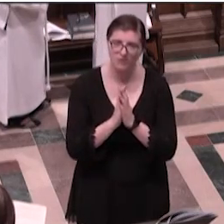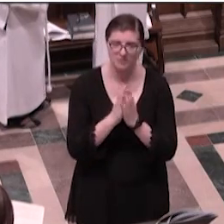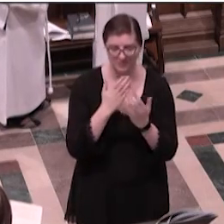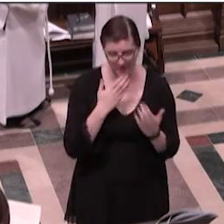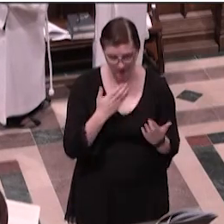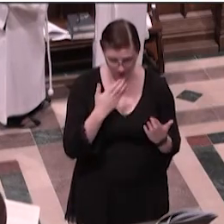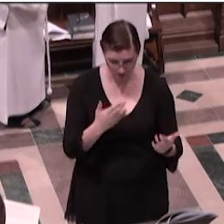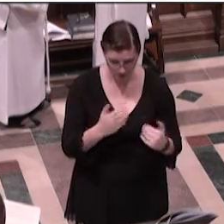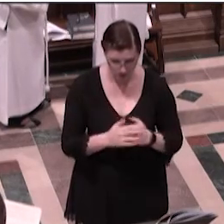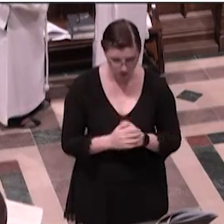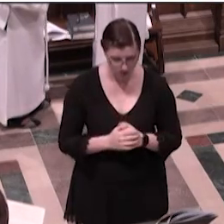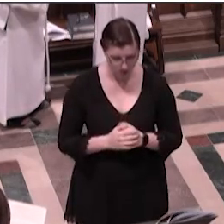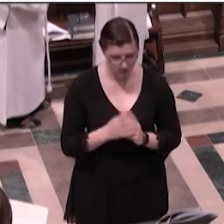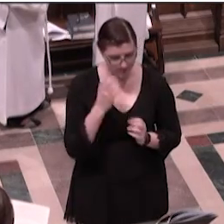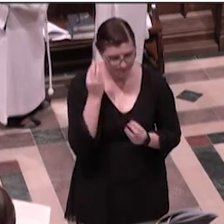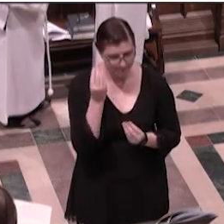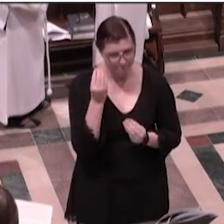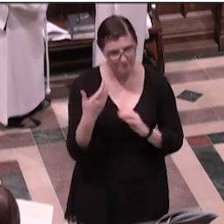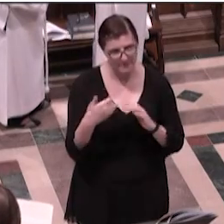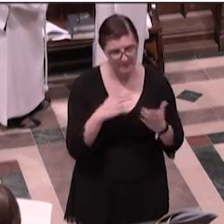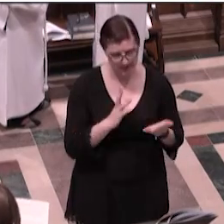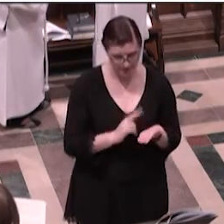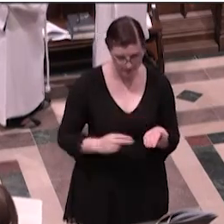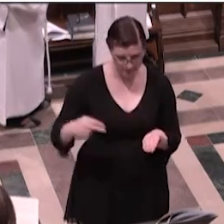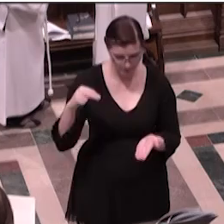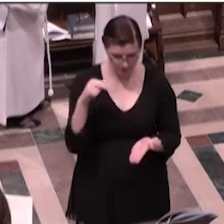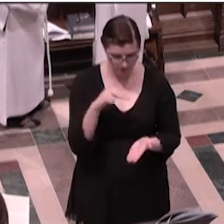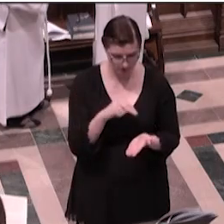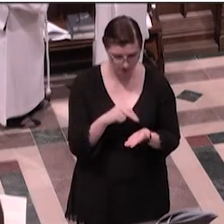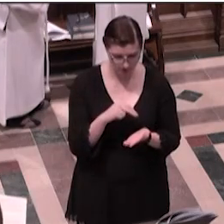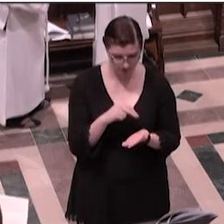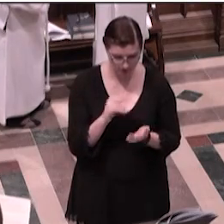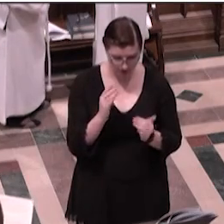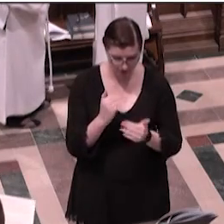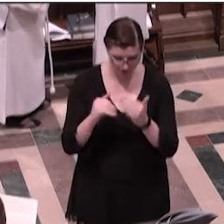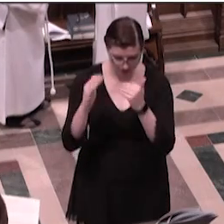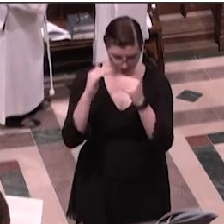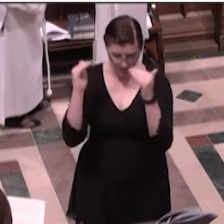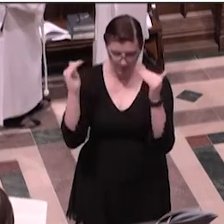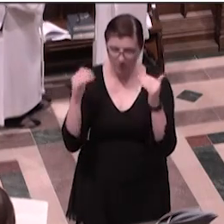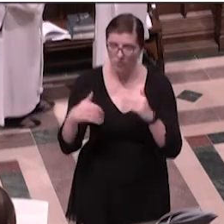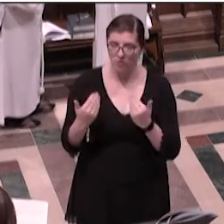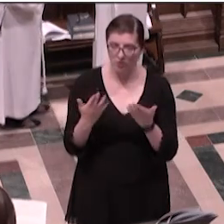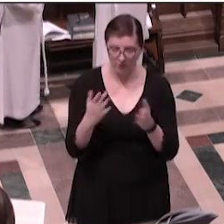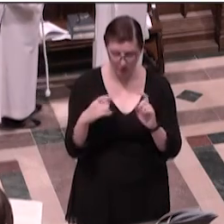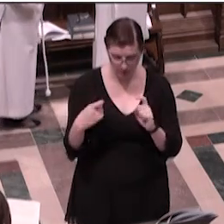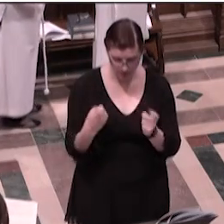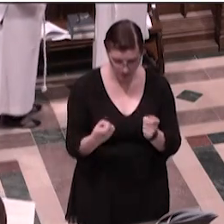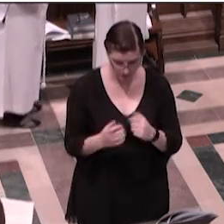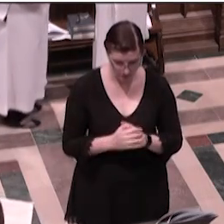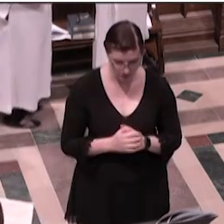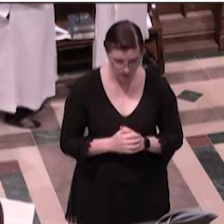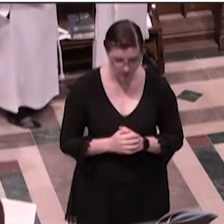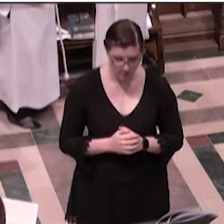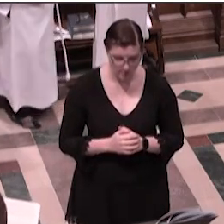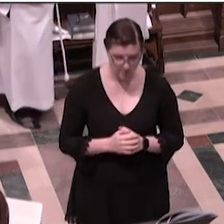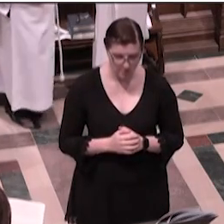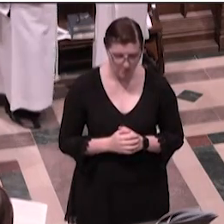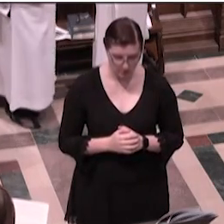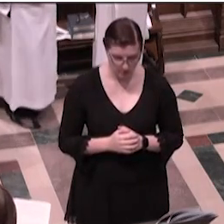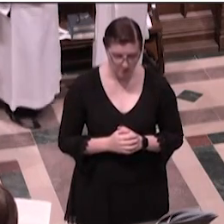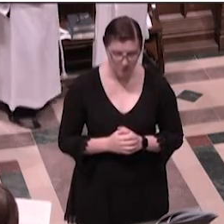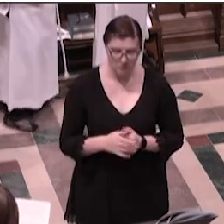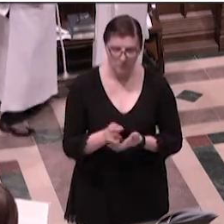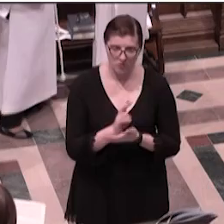and ascension, we offer you these gifts. Sanctify them by your Holy Spirit to be for your people the